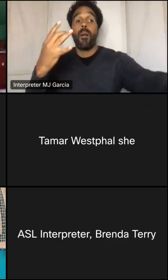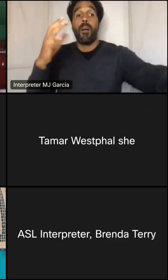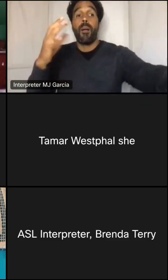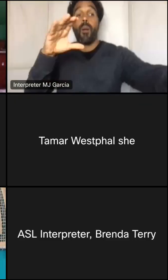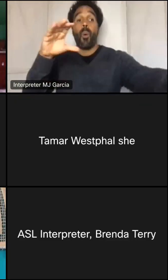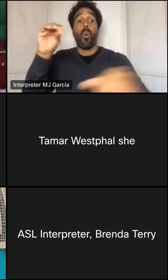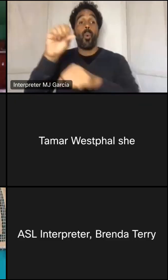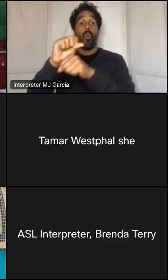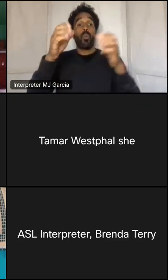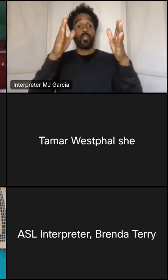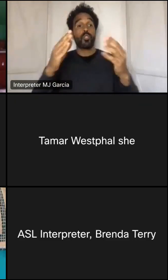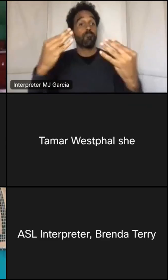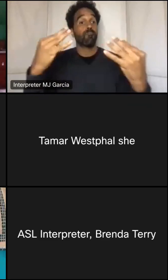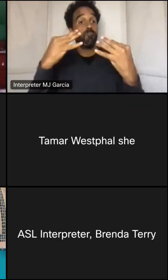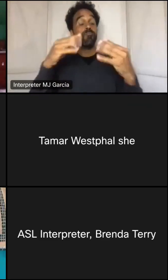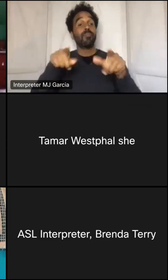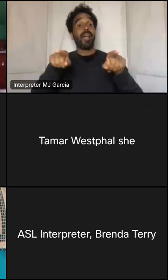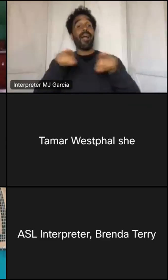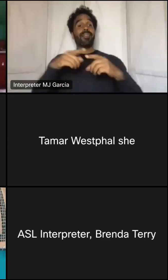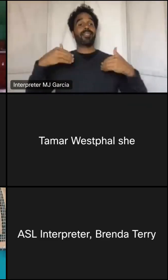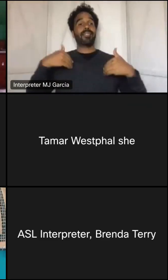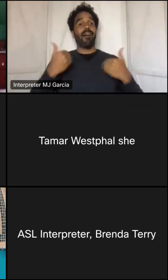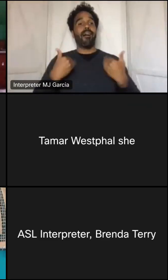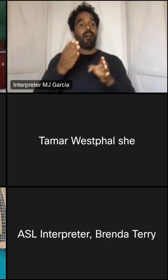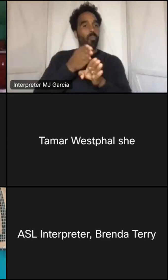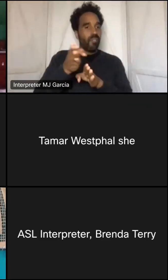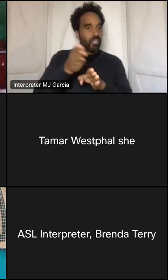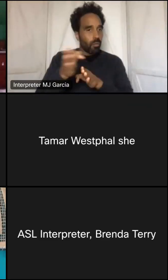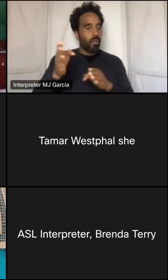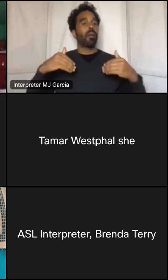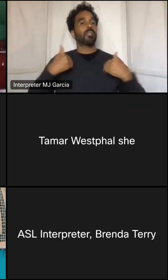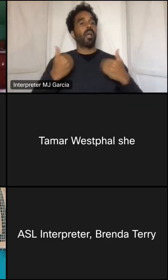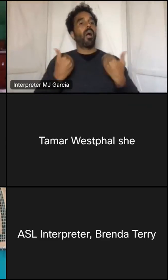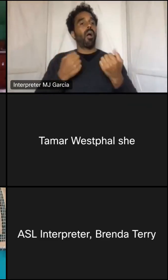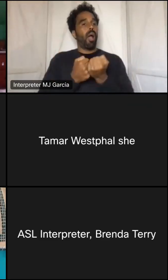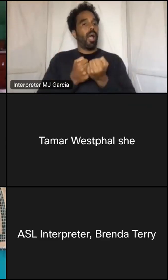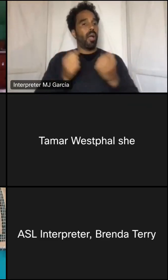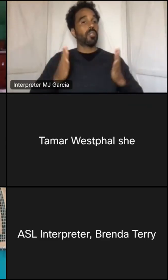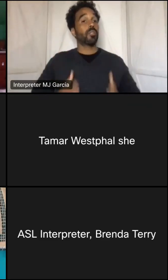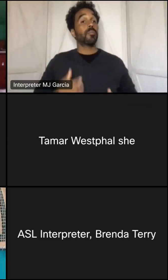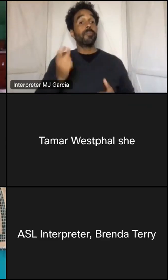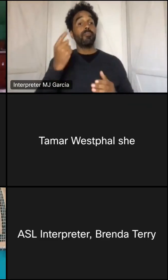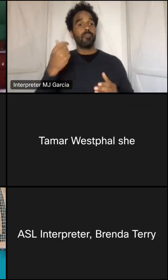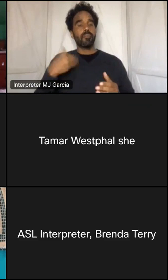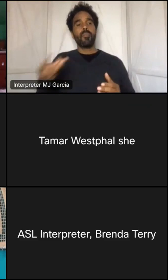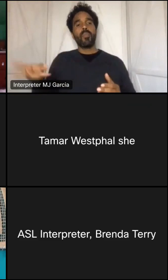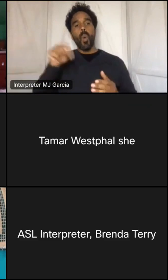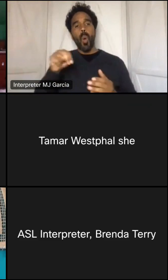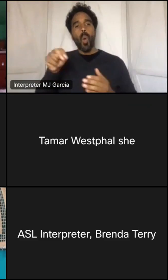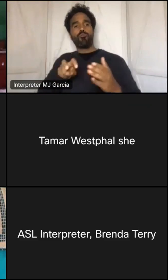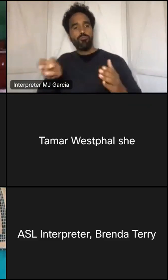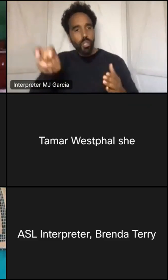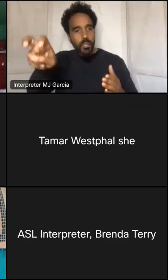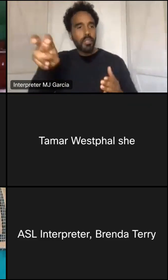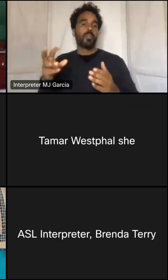a young professional and as a young advocate. So even though I was going through my own journey and going through my own